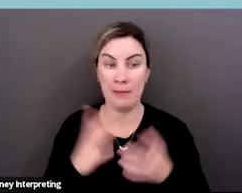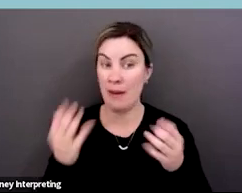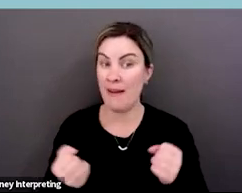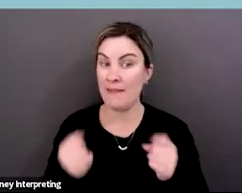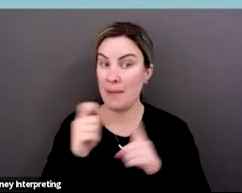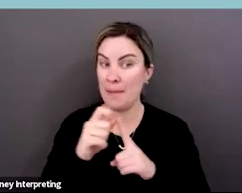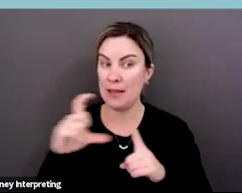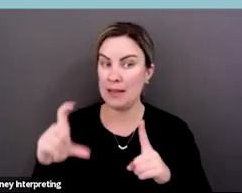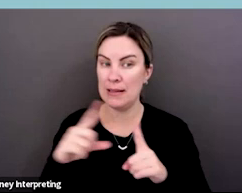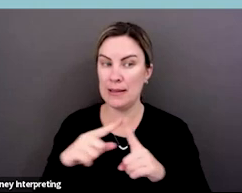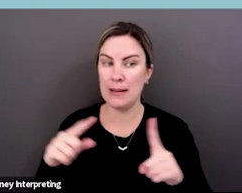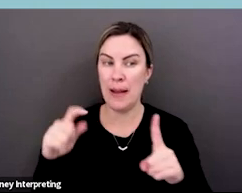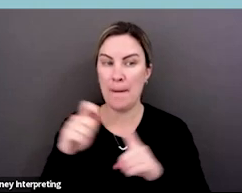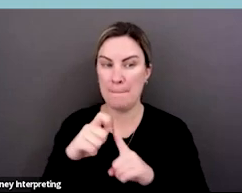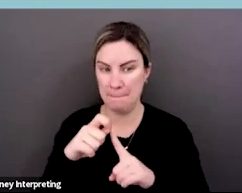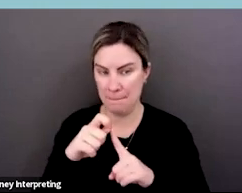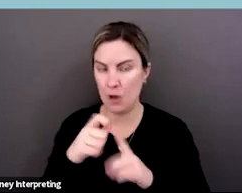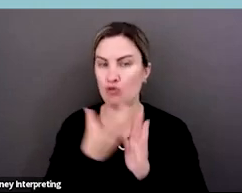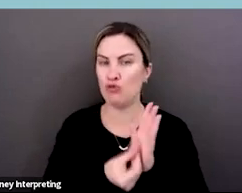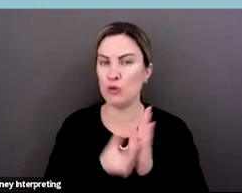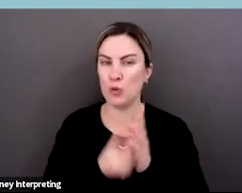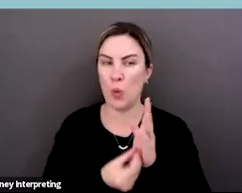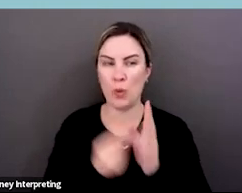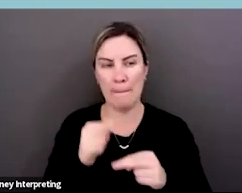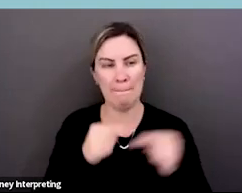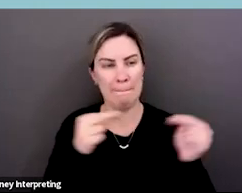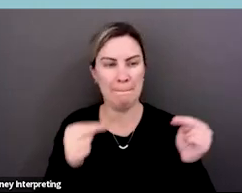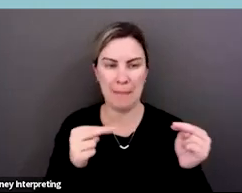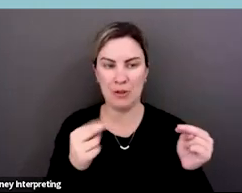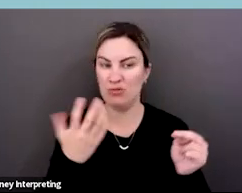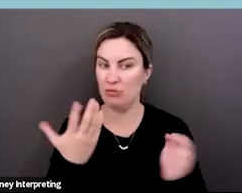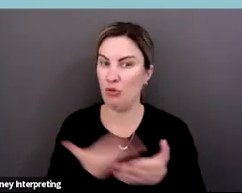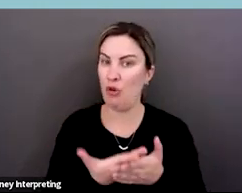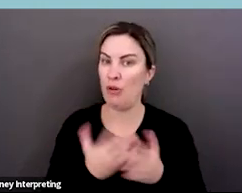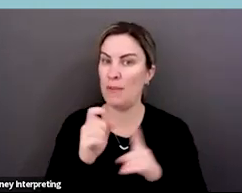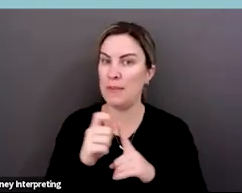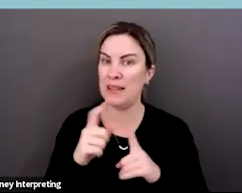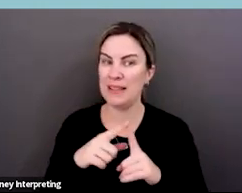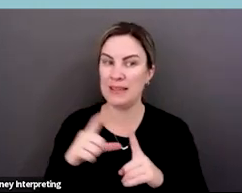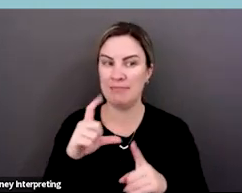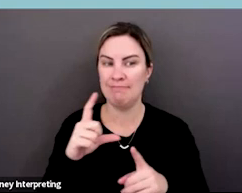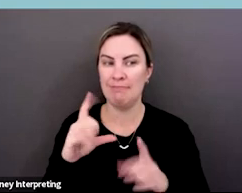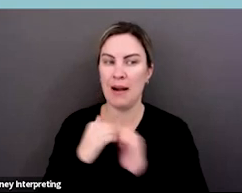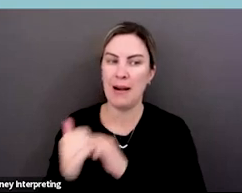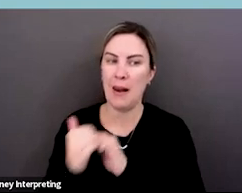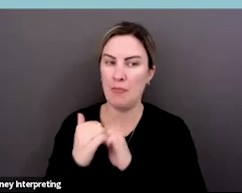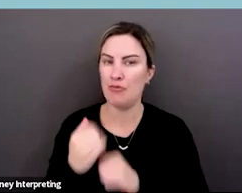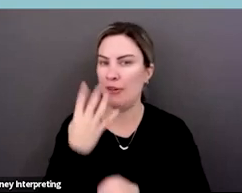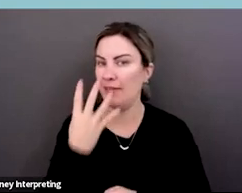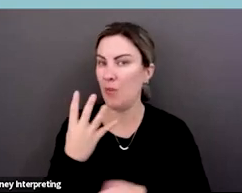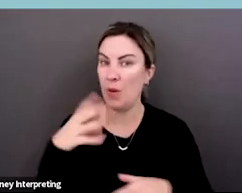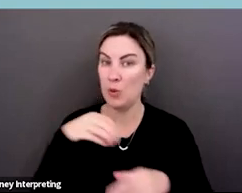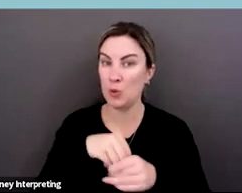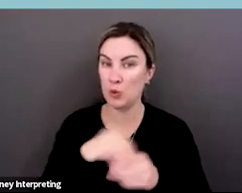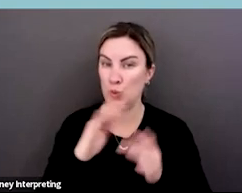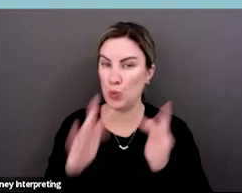resource package on the Collaborating for Inclusion website that you can visit and explore, and I encourage you to do so. And then the